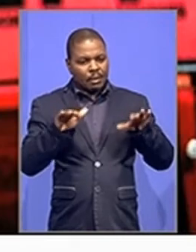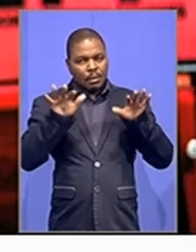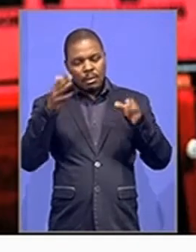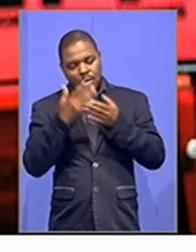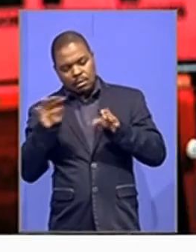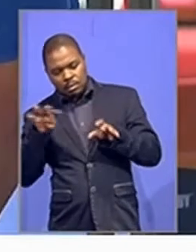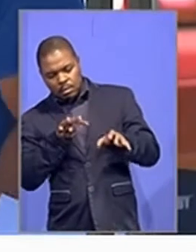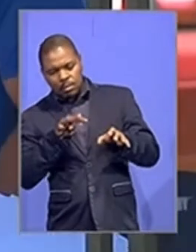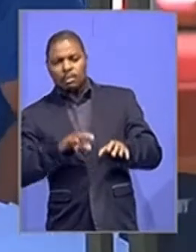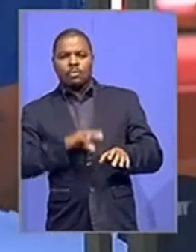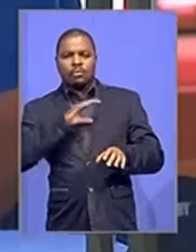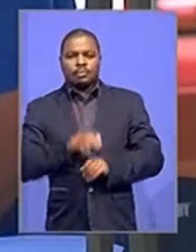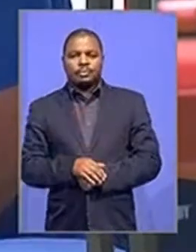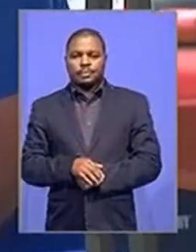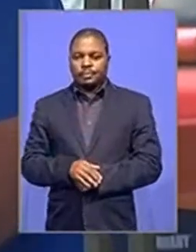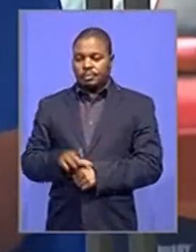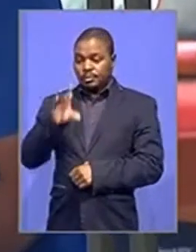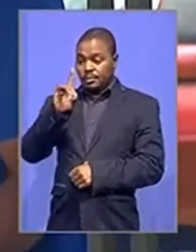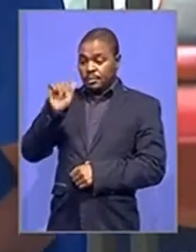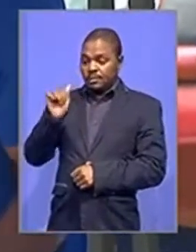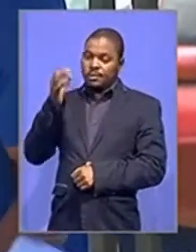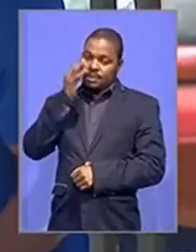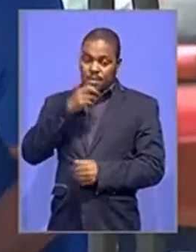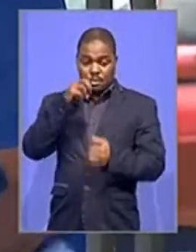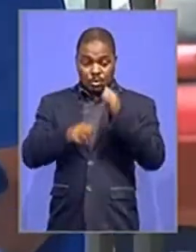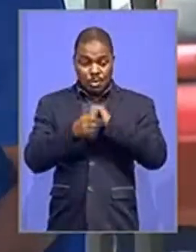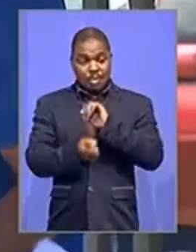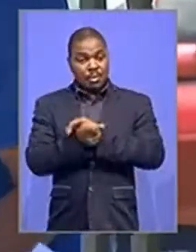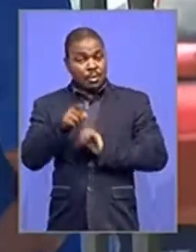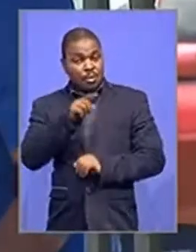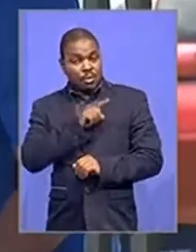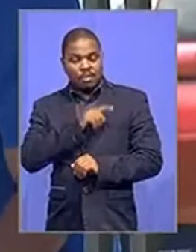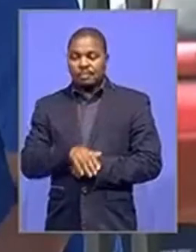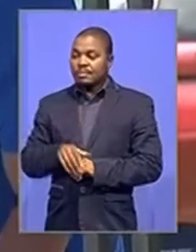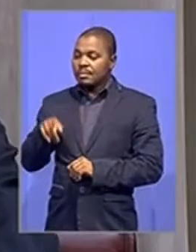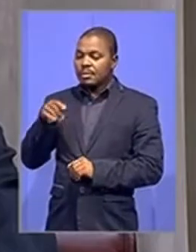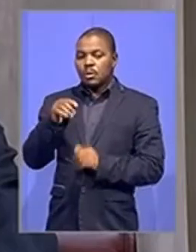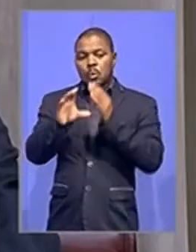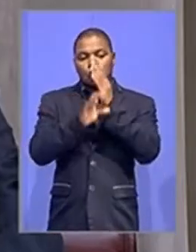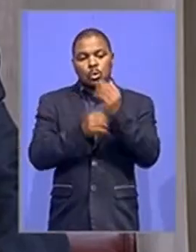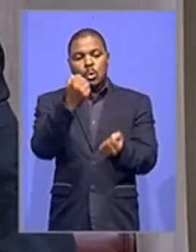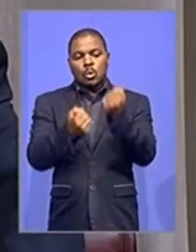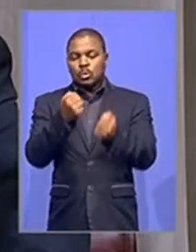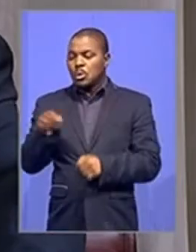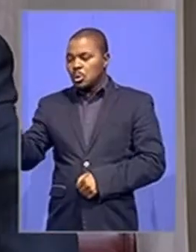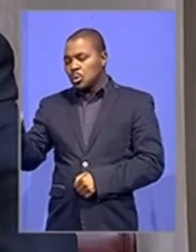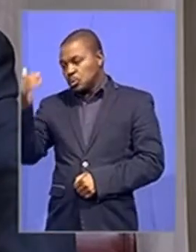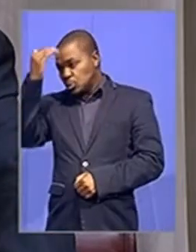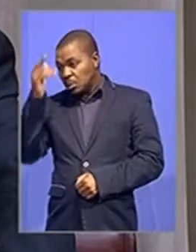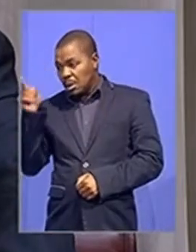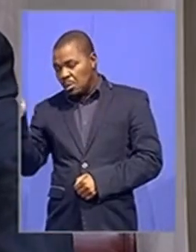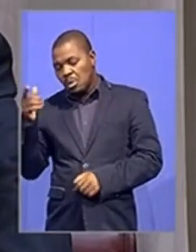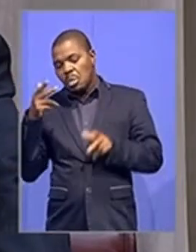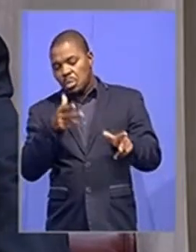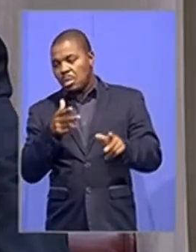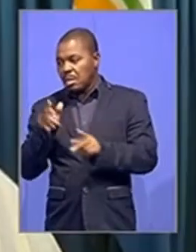people of South Africa. DA ya re mathata a leng gone ke fa go nyatsa katlholo ya kgotlatshekelo ya molaotheo ga Zuma go ka se tseelwe